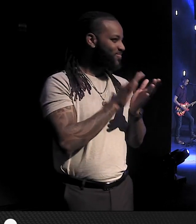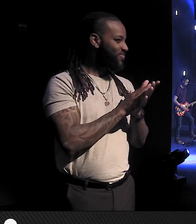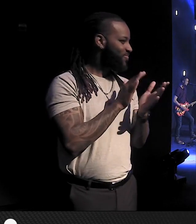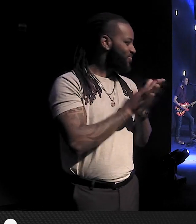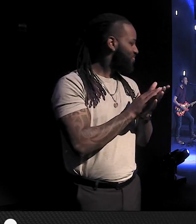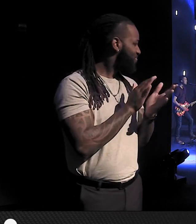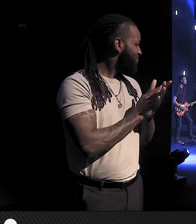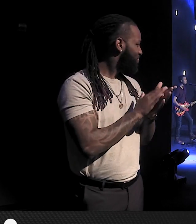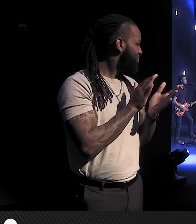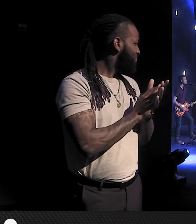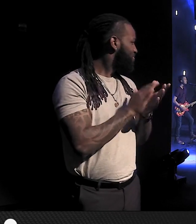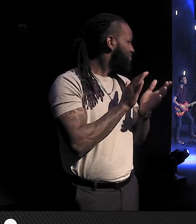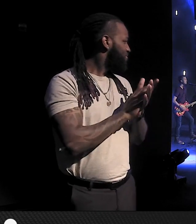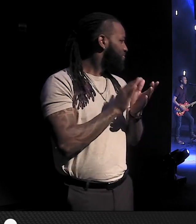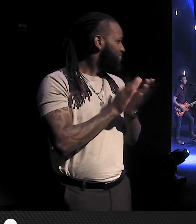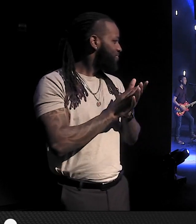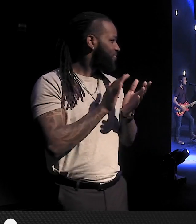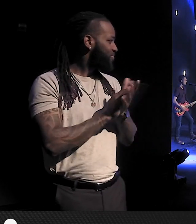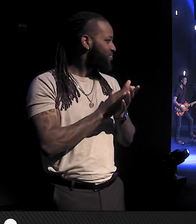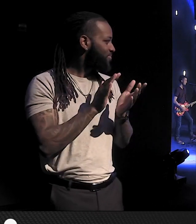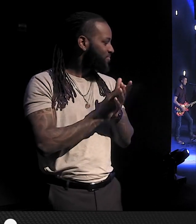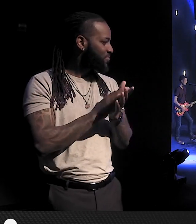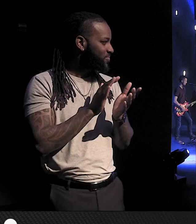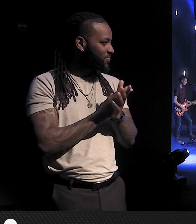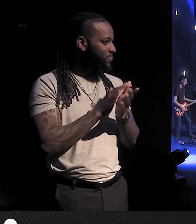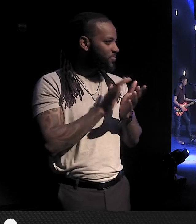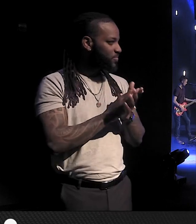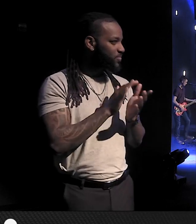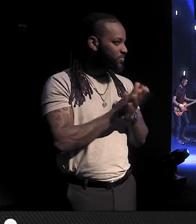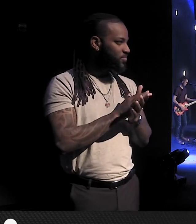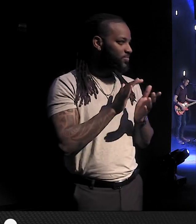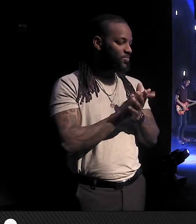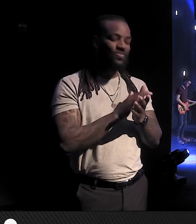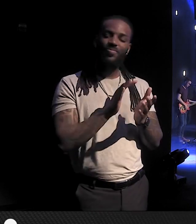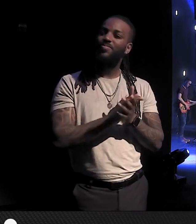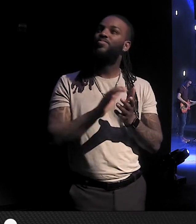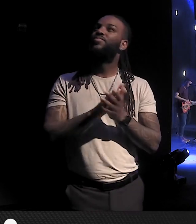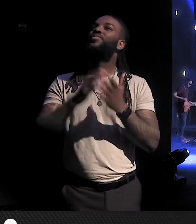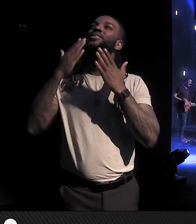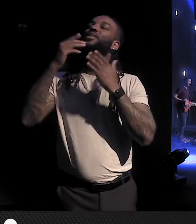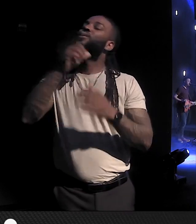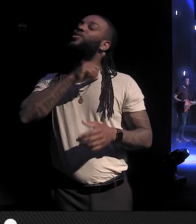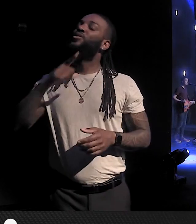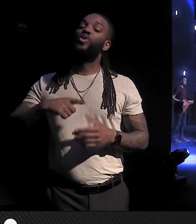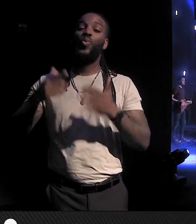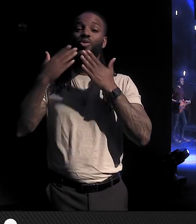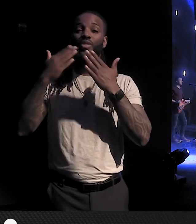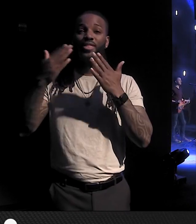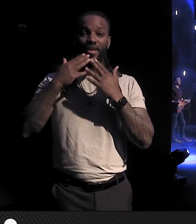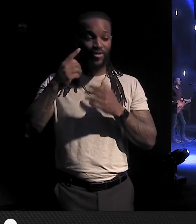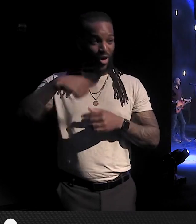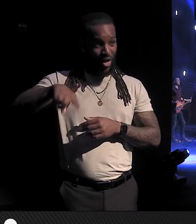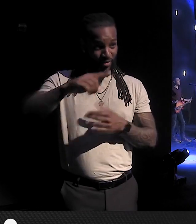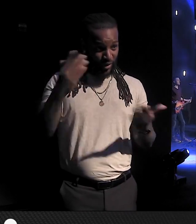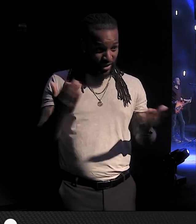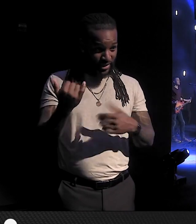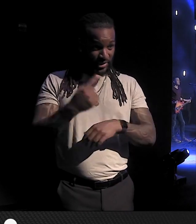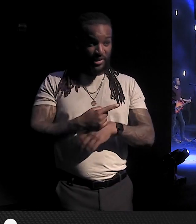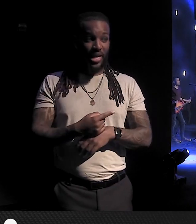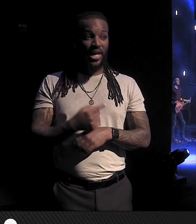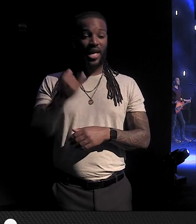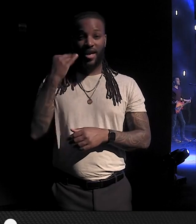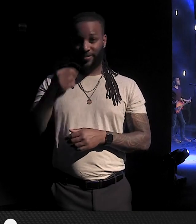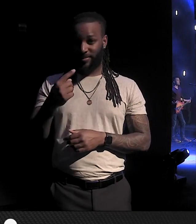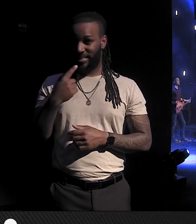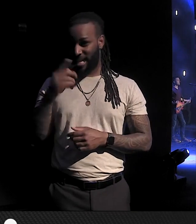Jesus. We love you, Jesus. We love you, Jesus. Thank you, Lord. Well, we are so thankful that you are with us this morning. If you can just